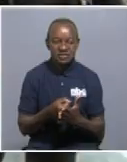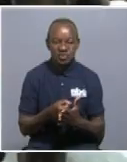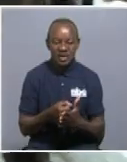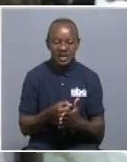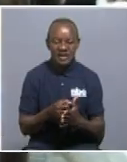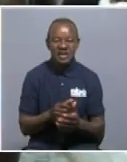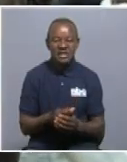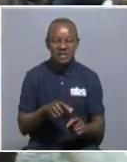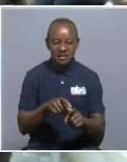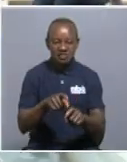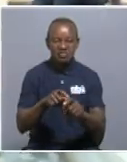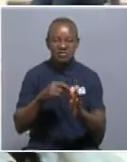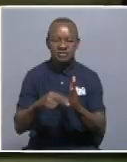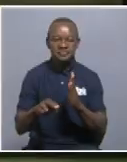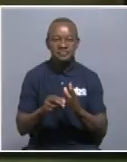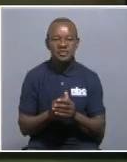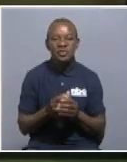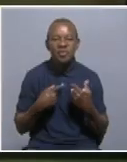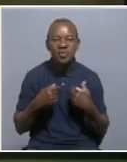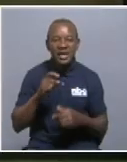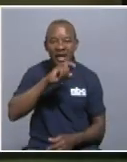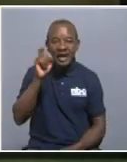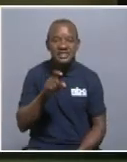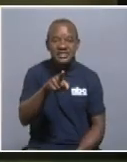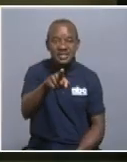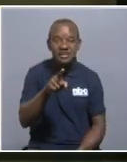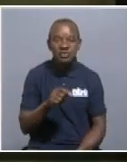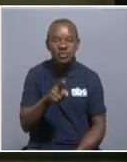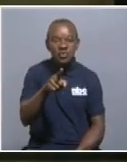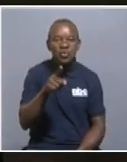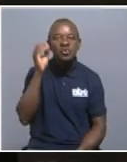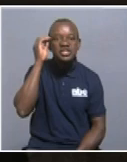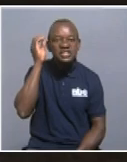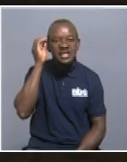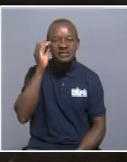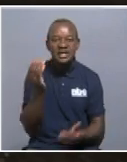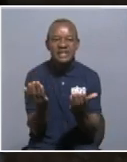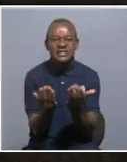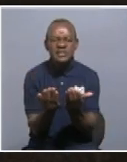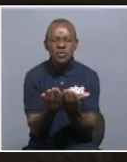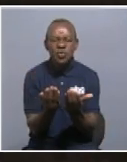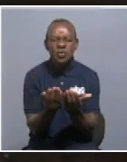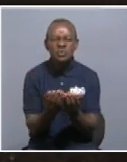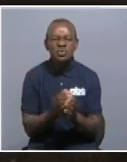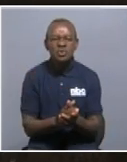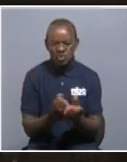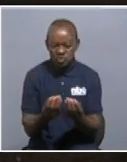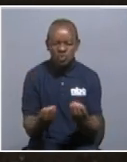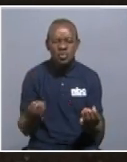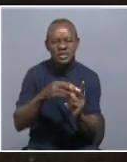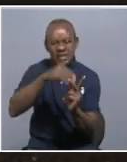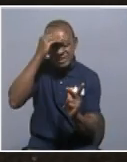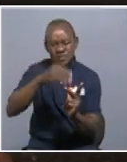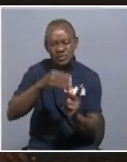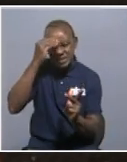some schools are very, very overcrowded and where social distancing is almost impossible. All right. I think with